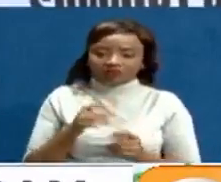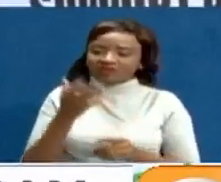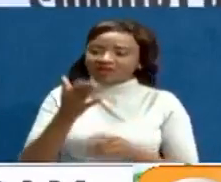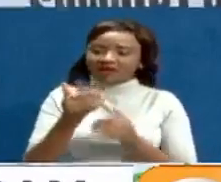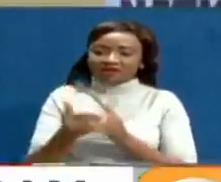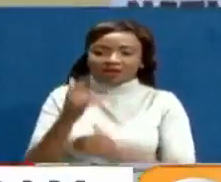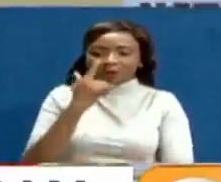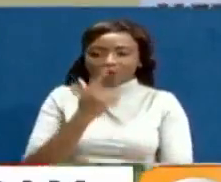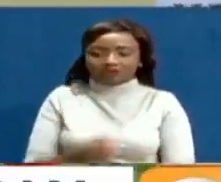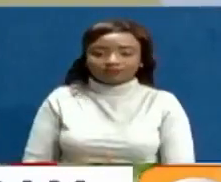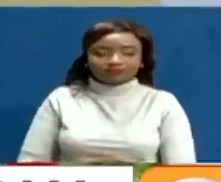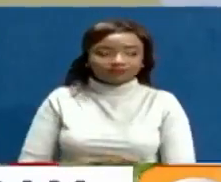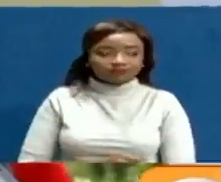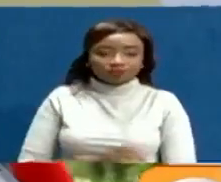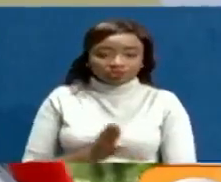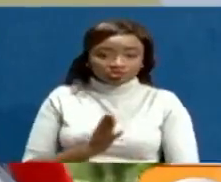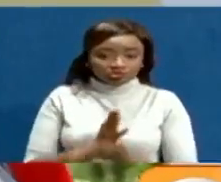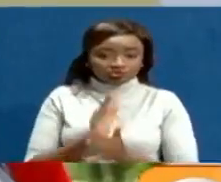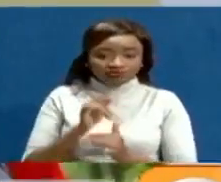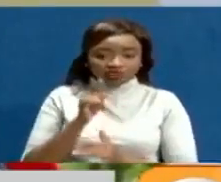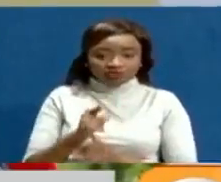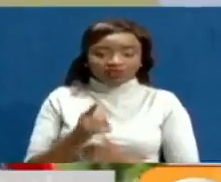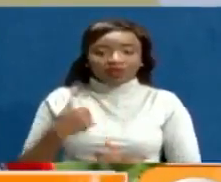their doorstep. This is where we get